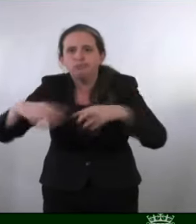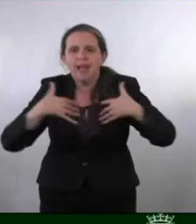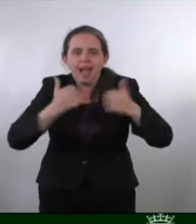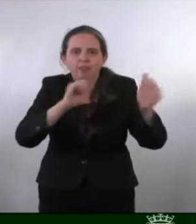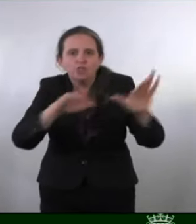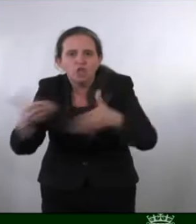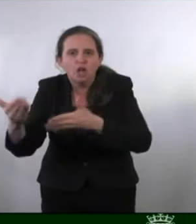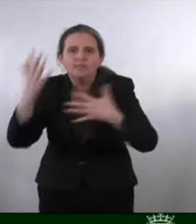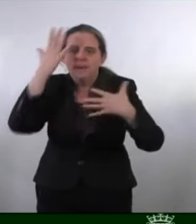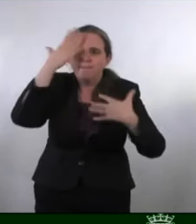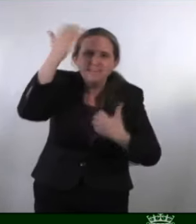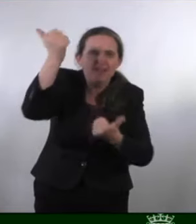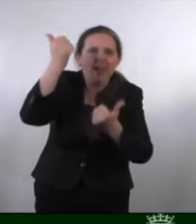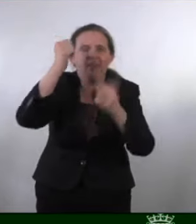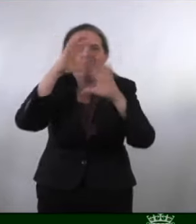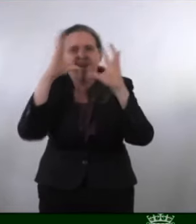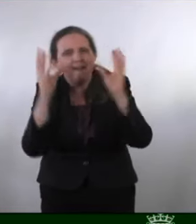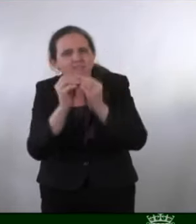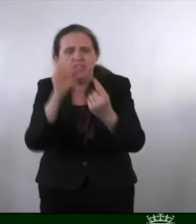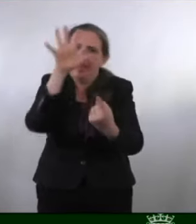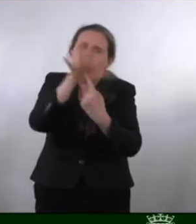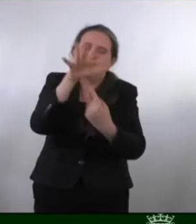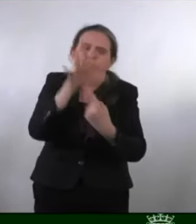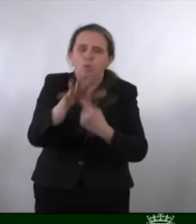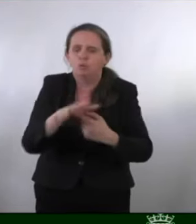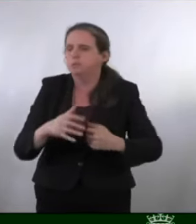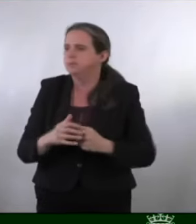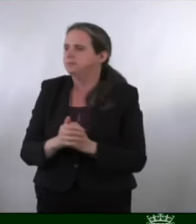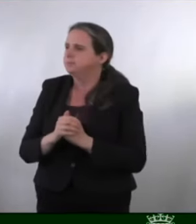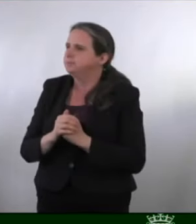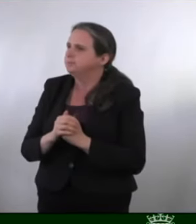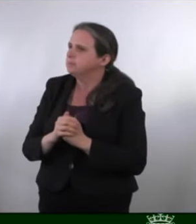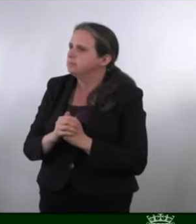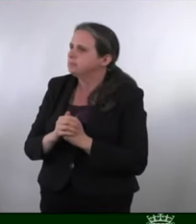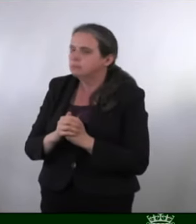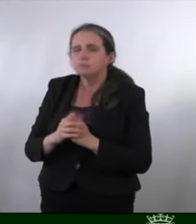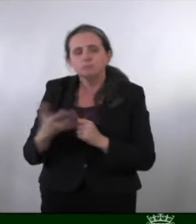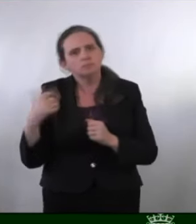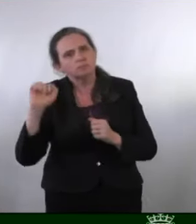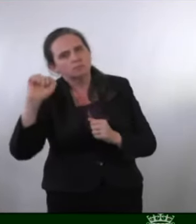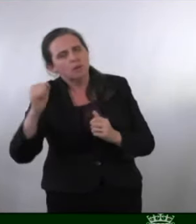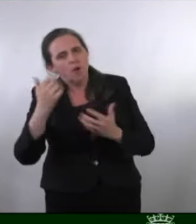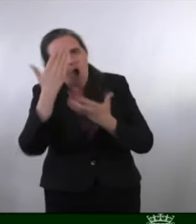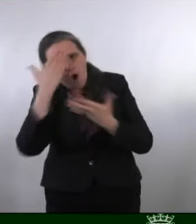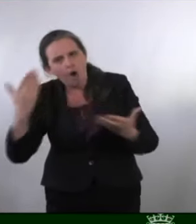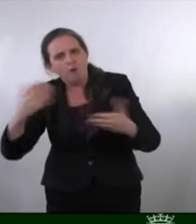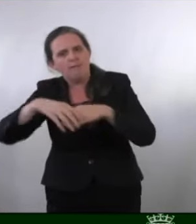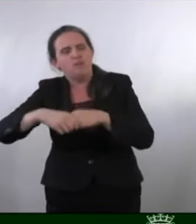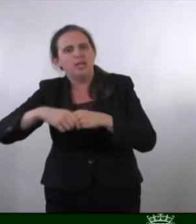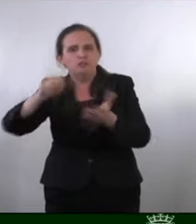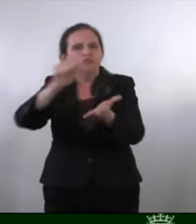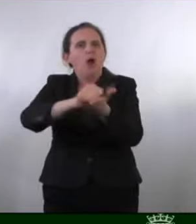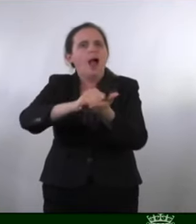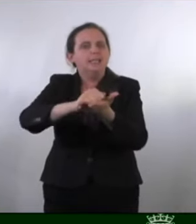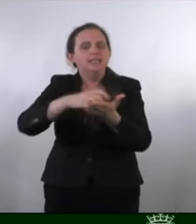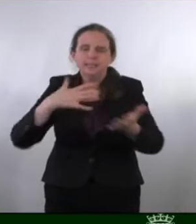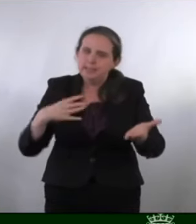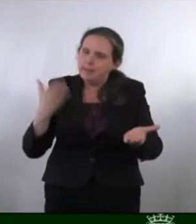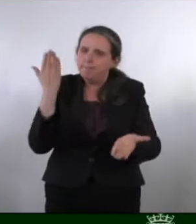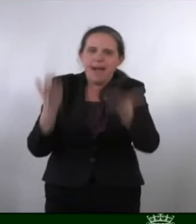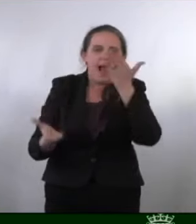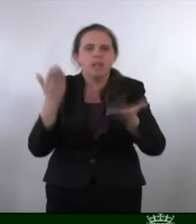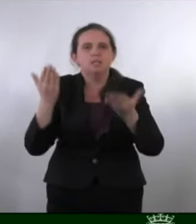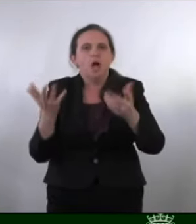Prime Minister. My honourable friend is absolutely right, and it is a balanced approach that we're going to have to continue to